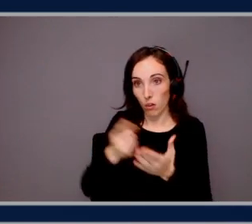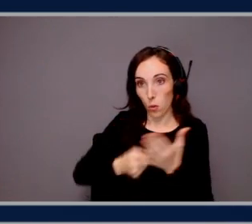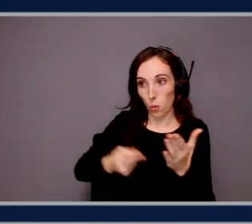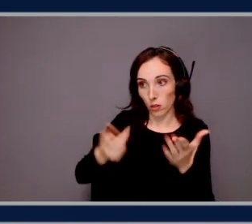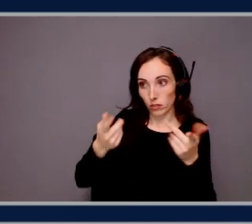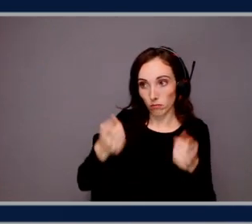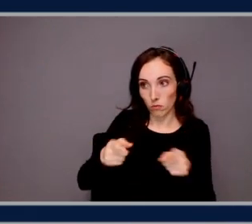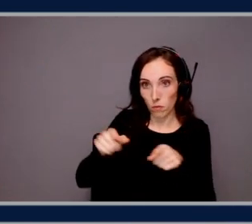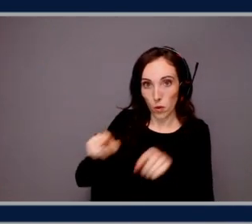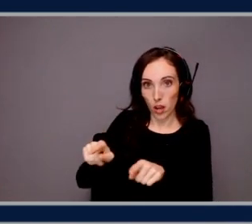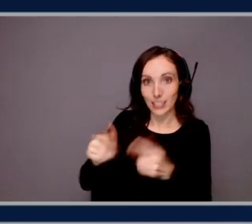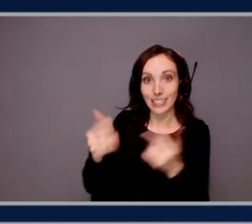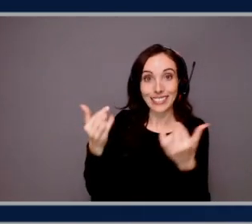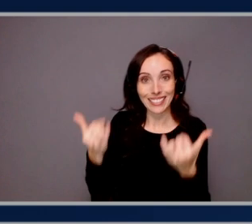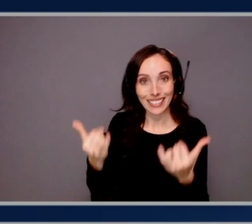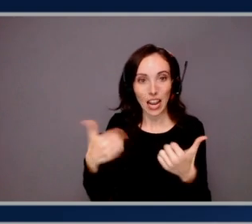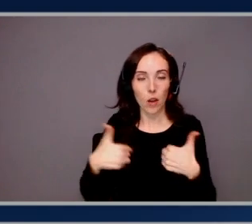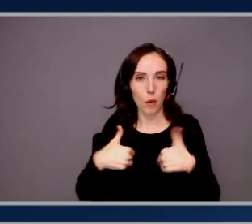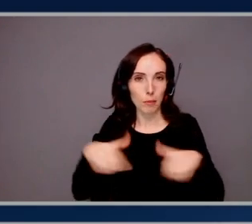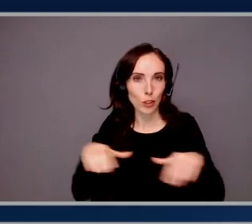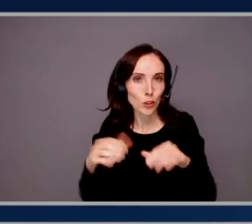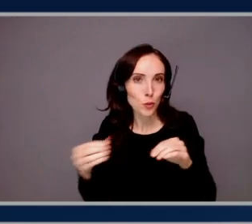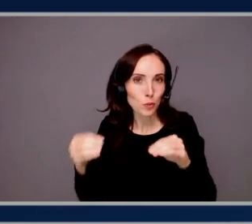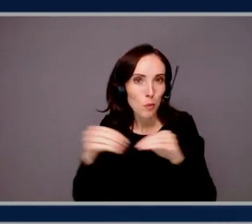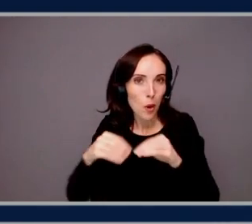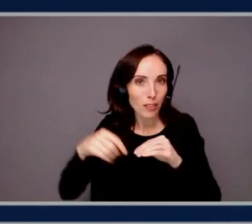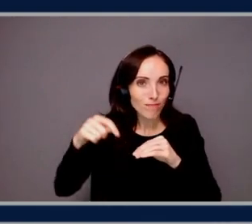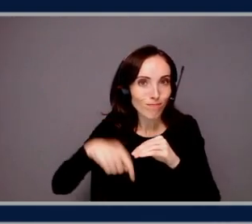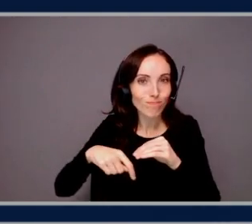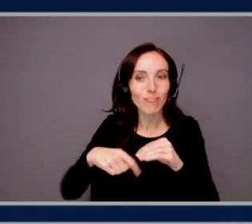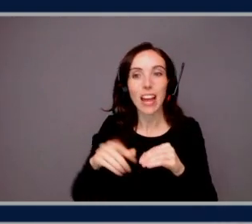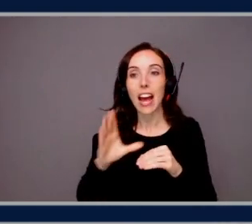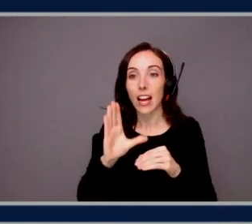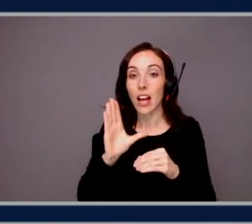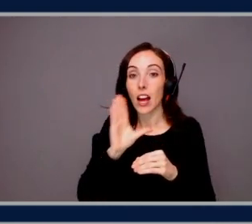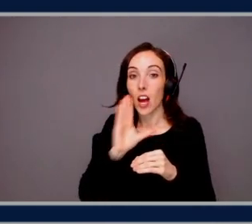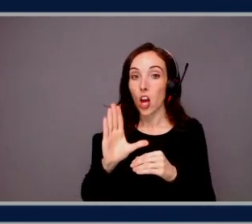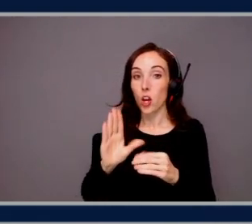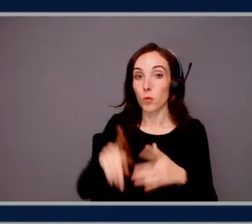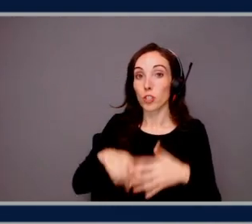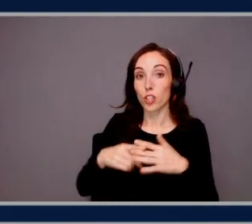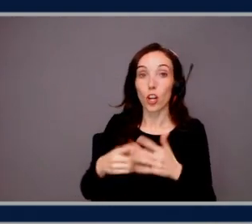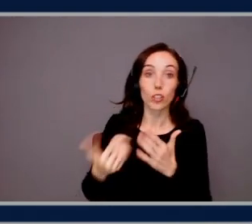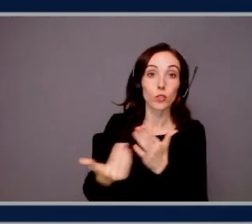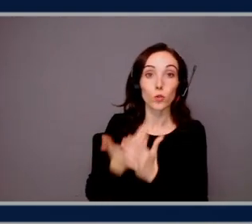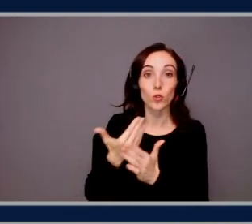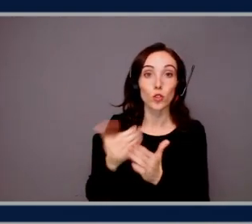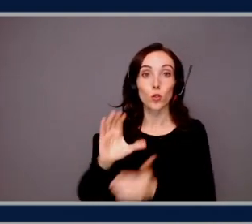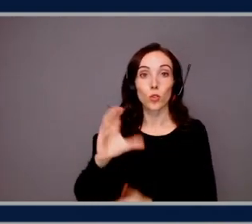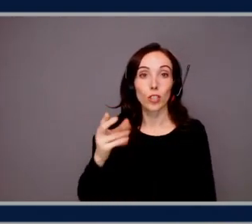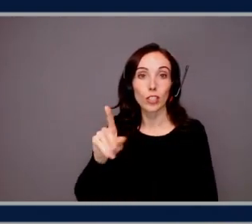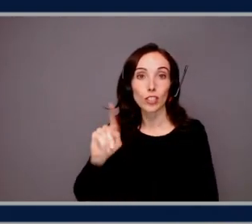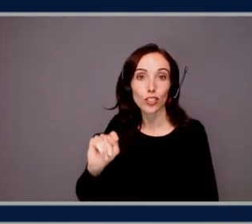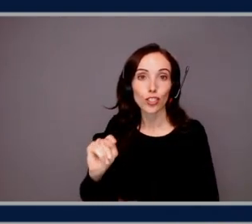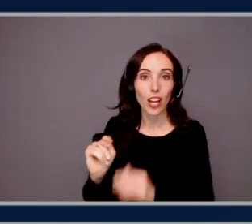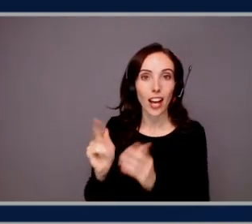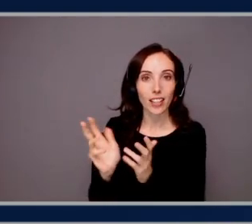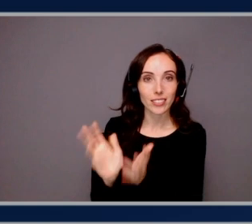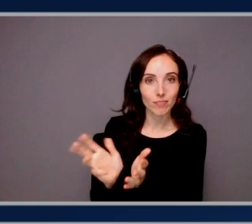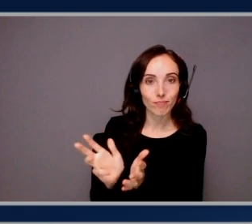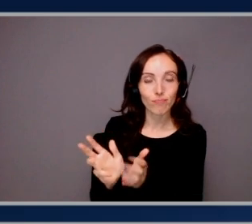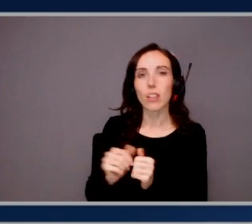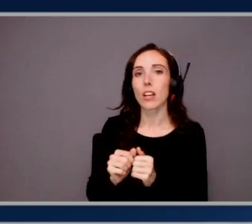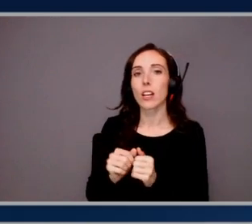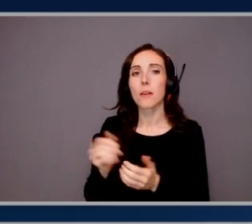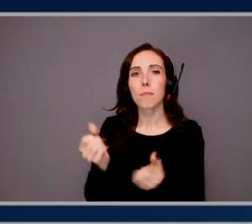I'm going to do something more. I'm going to start a new chat session. But what I want to do is that many times I get asked, how do you